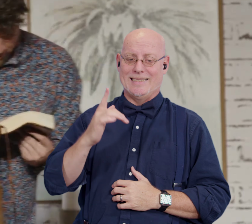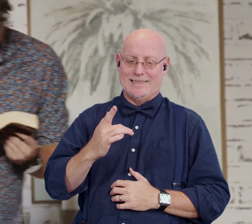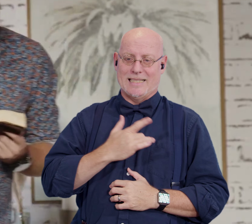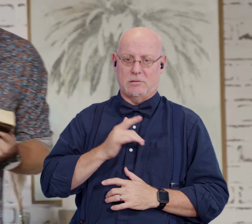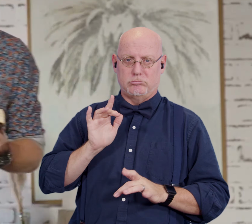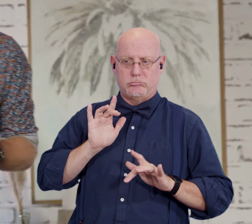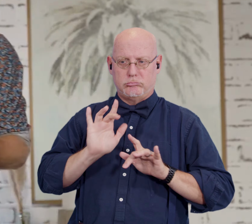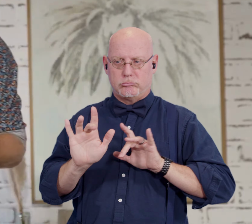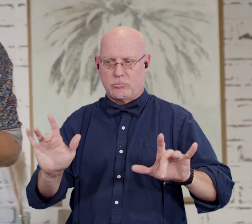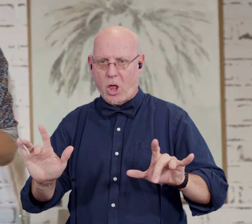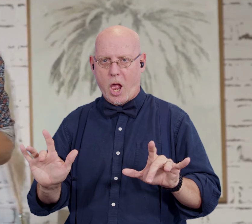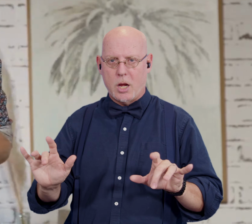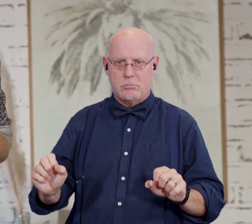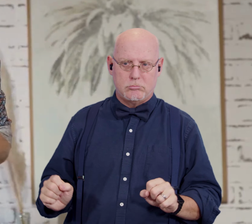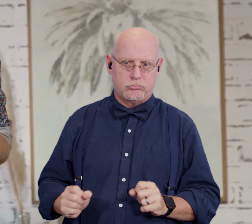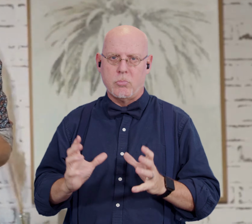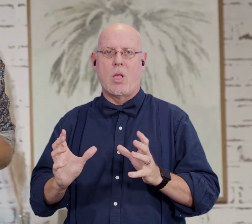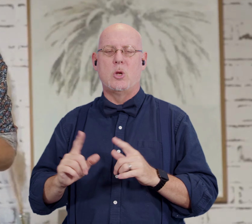up.